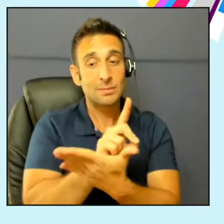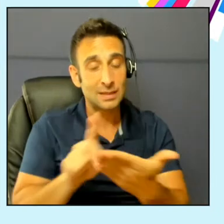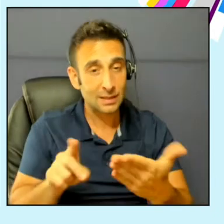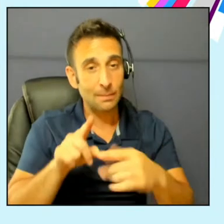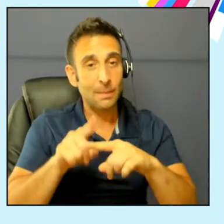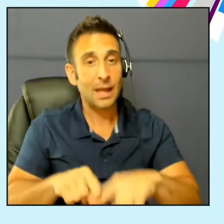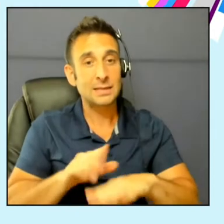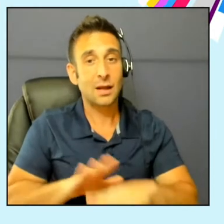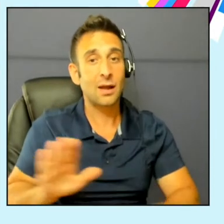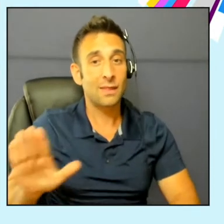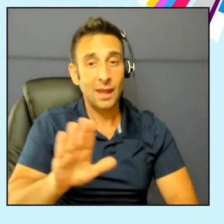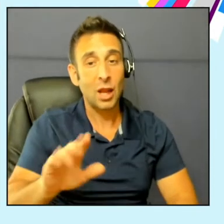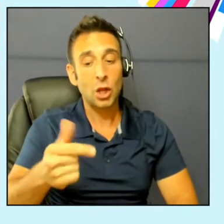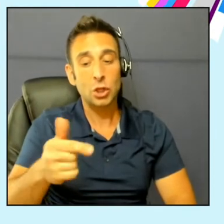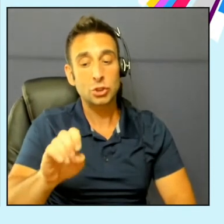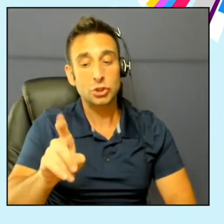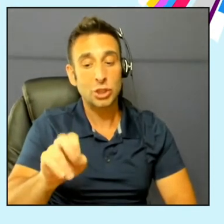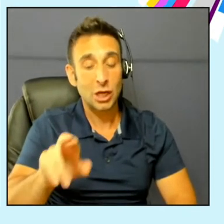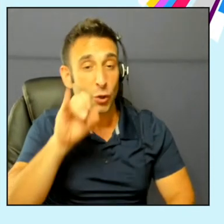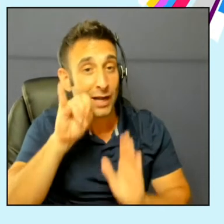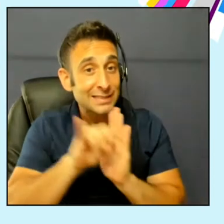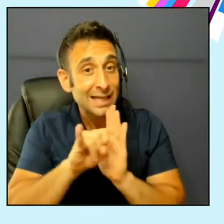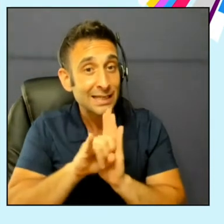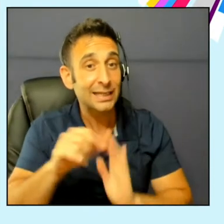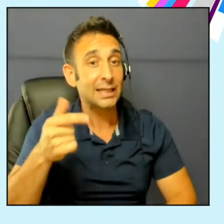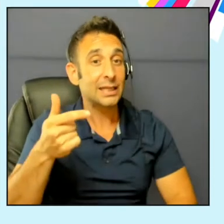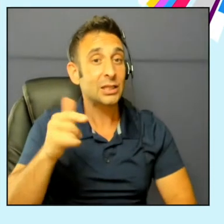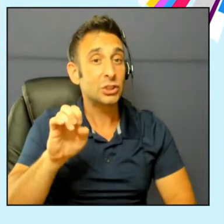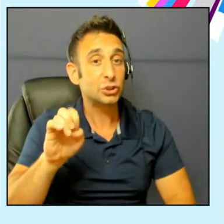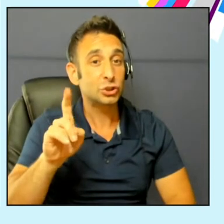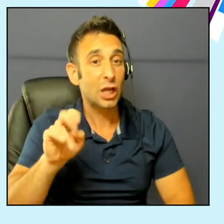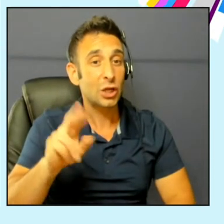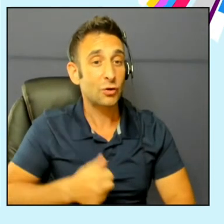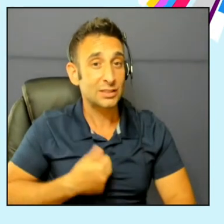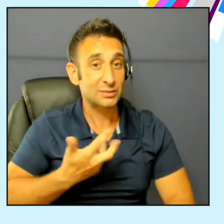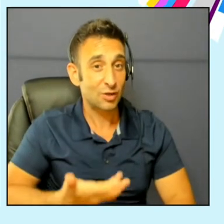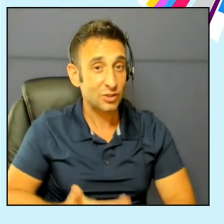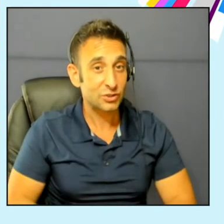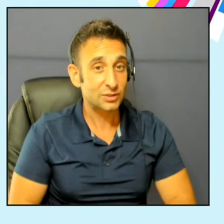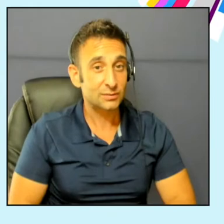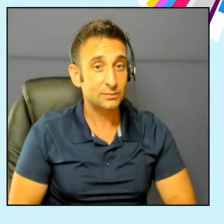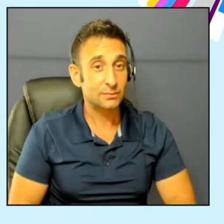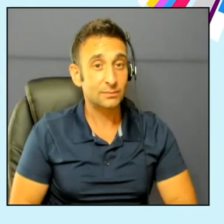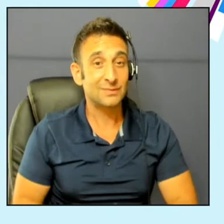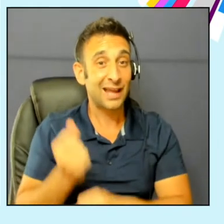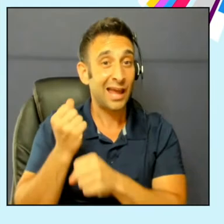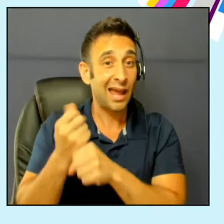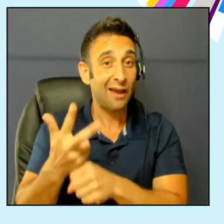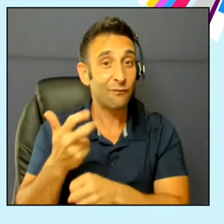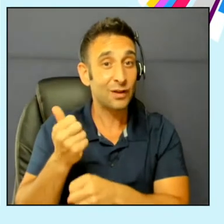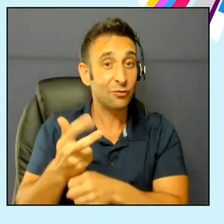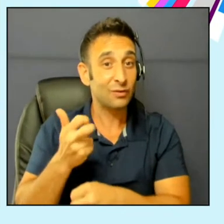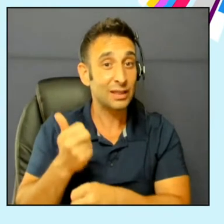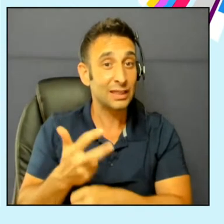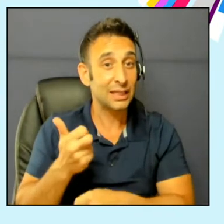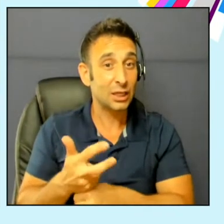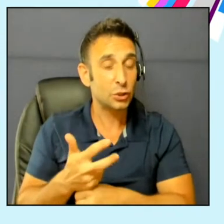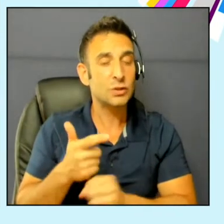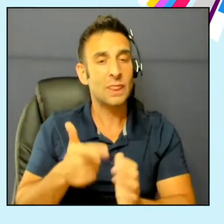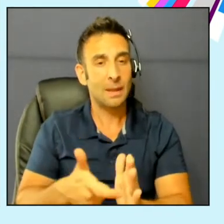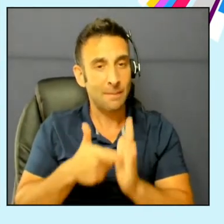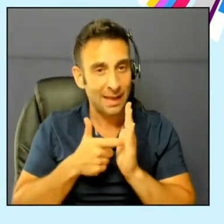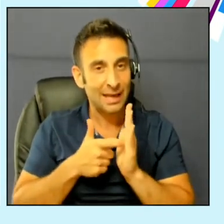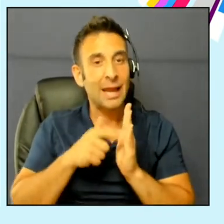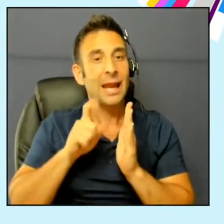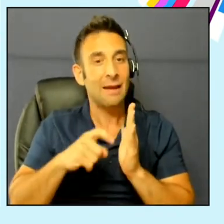gender identity and gender expression. And every 3 years, this mandate has to be renewed.